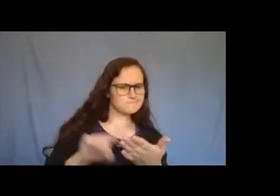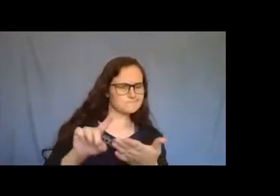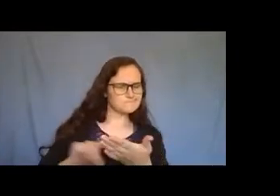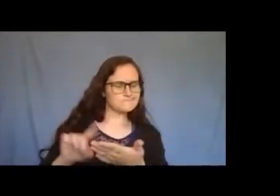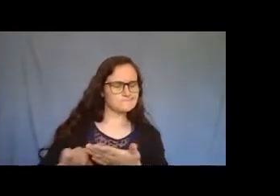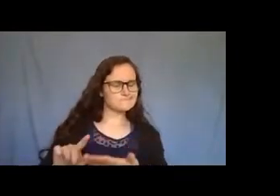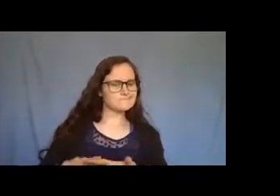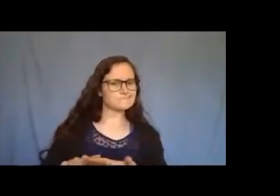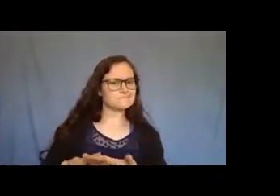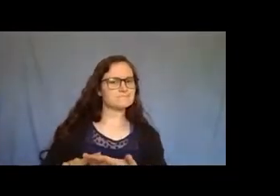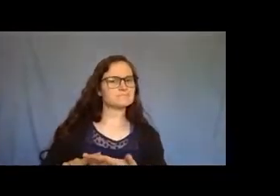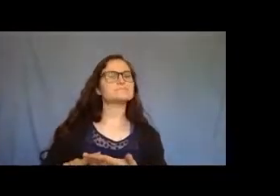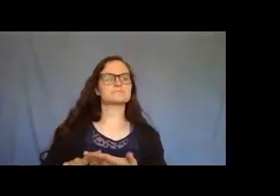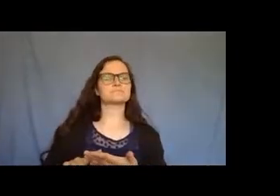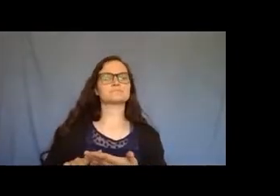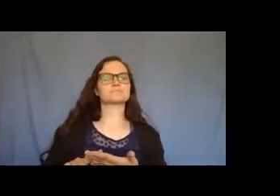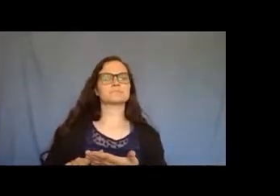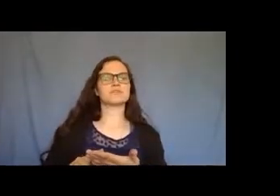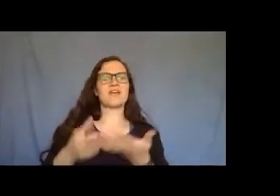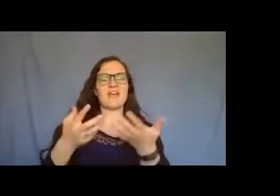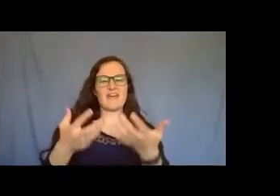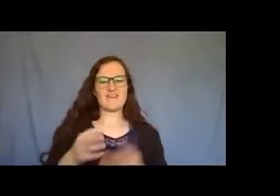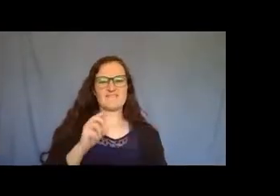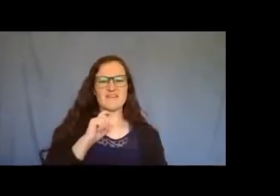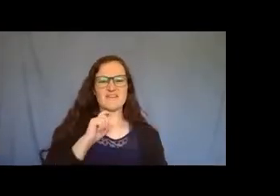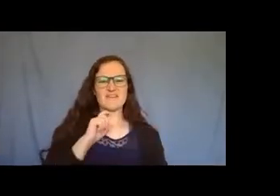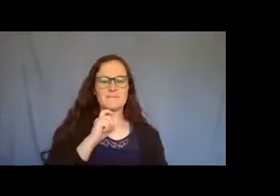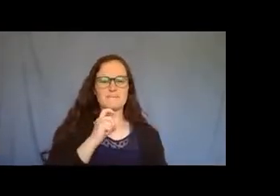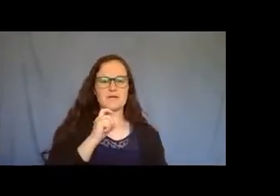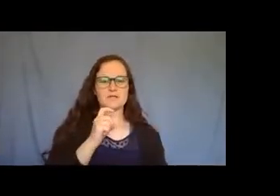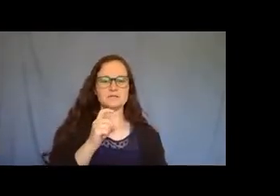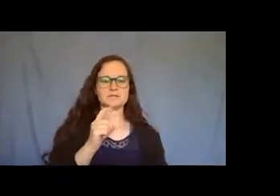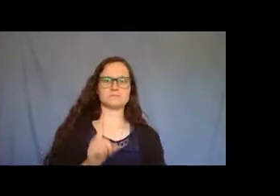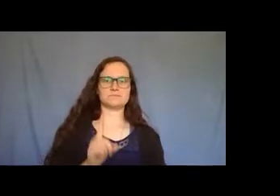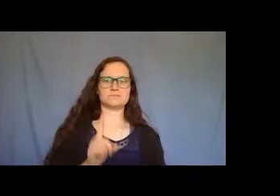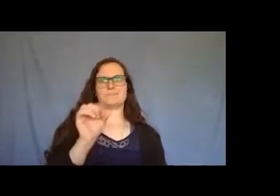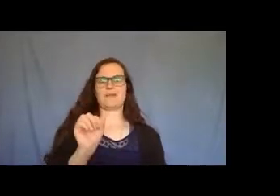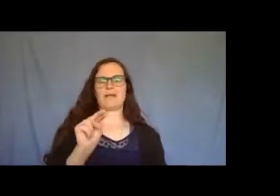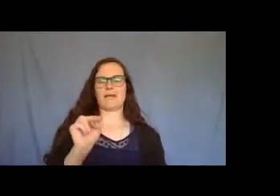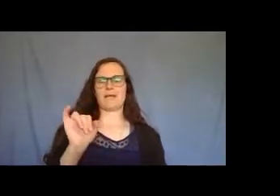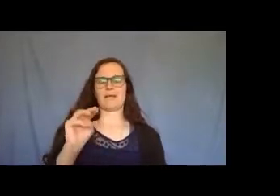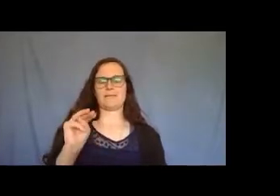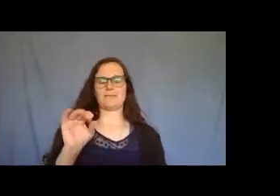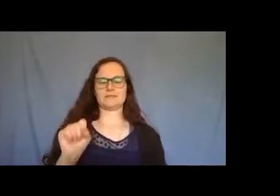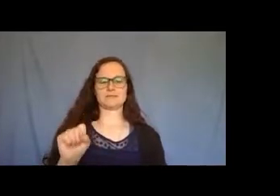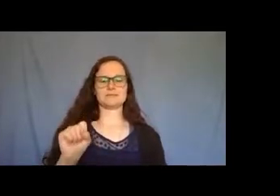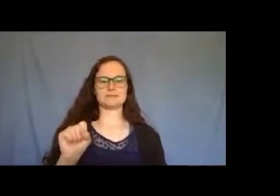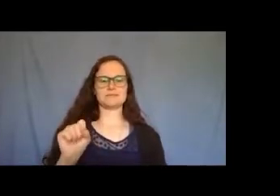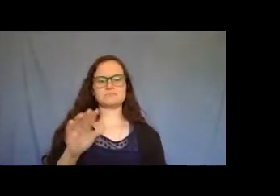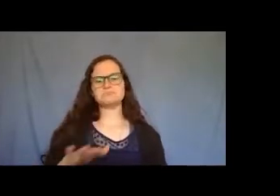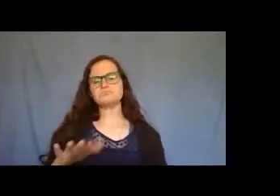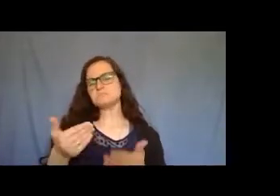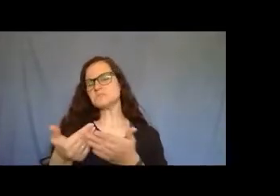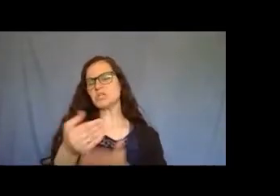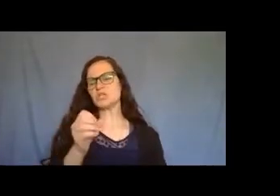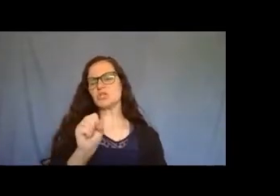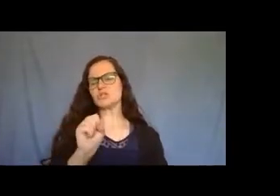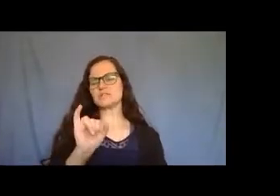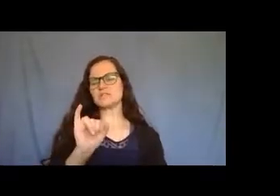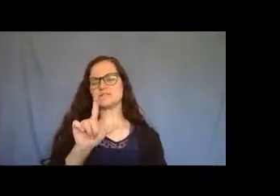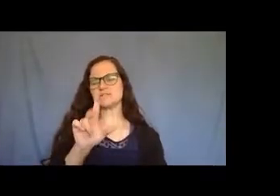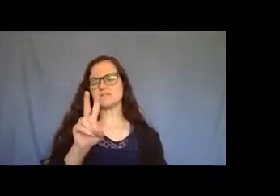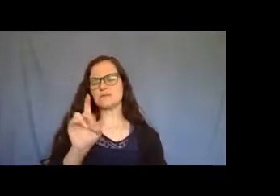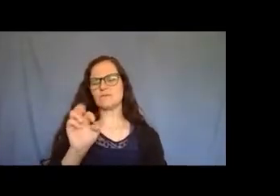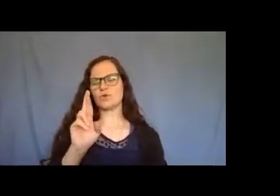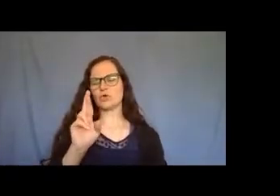heavy metal sediment concentration in the floodplain in the upper Animas, just upstream of Silverton, and resulted